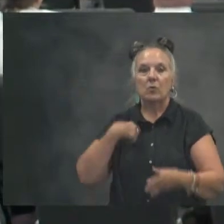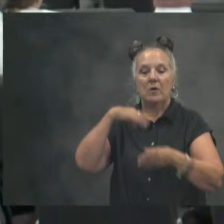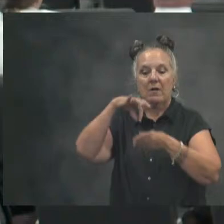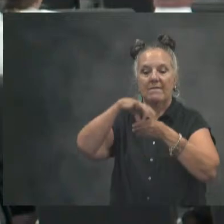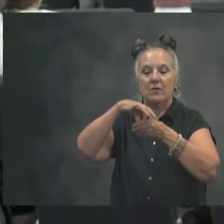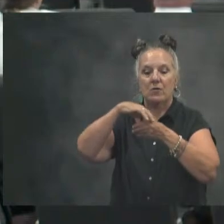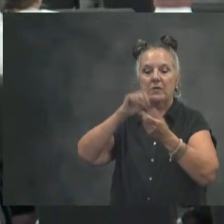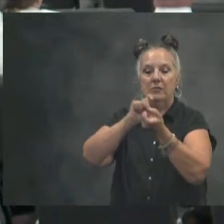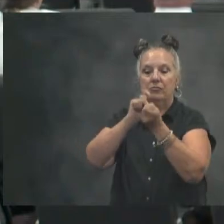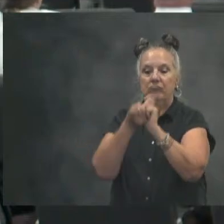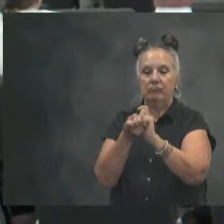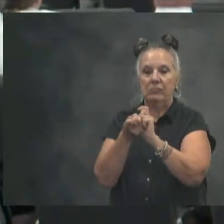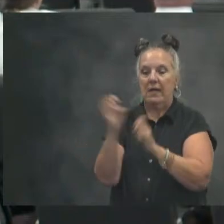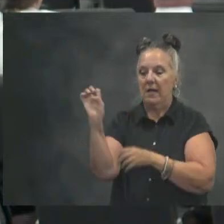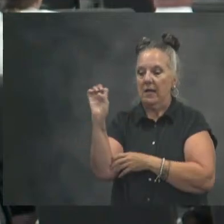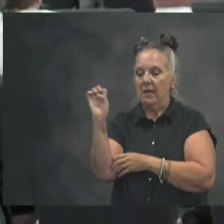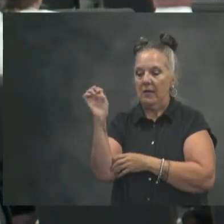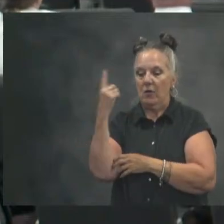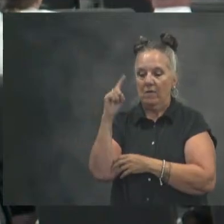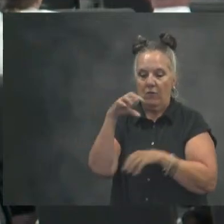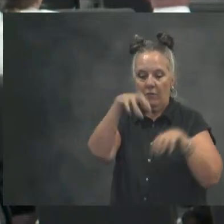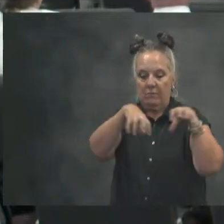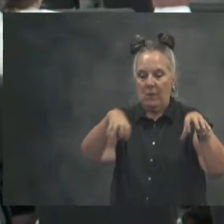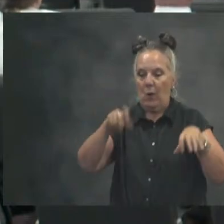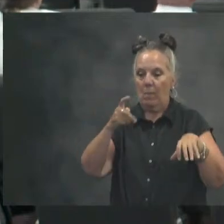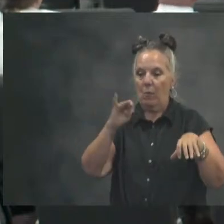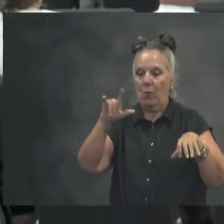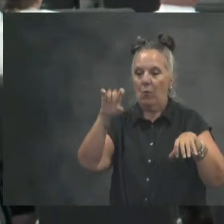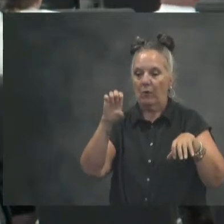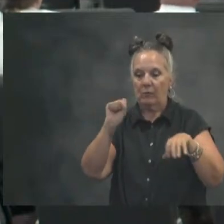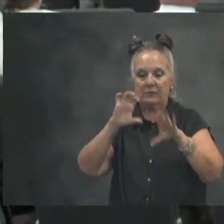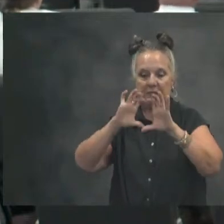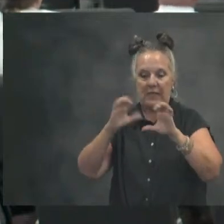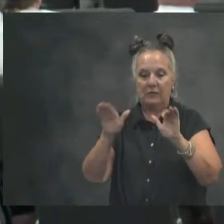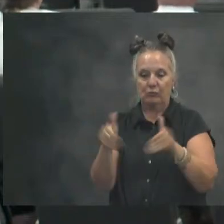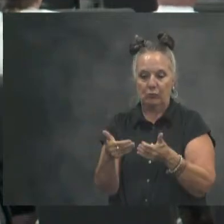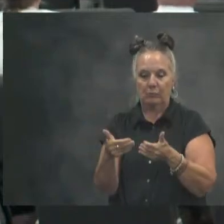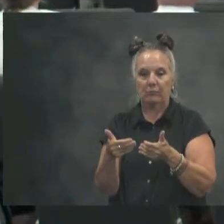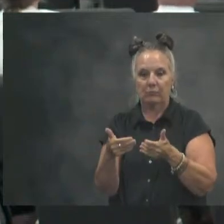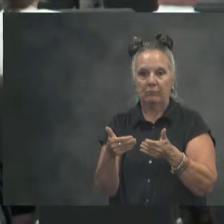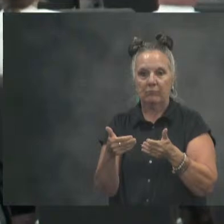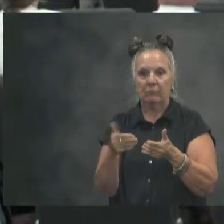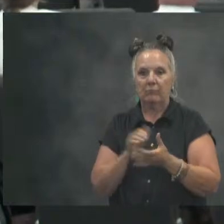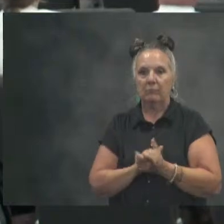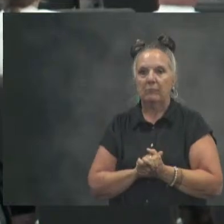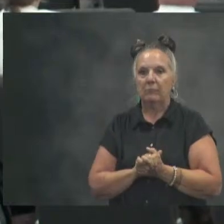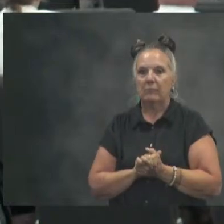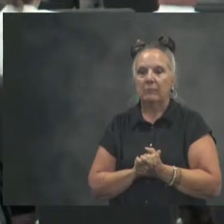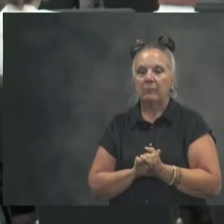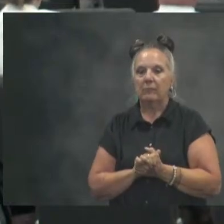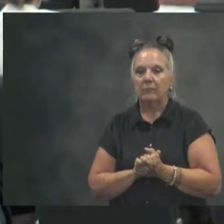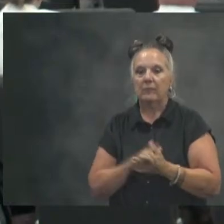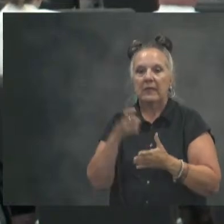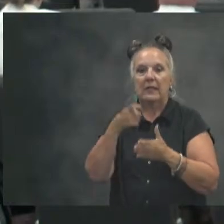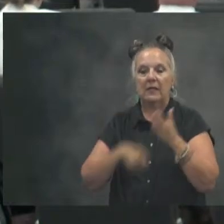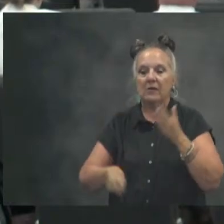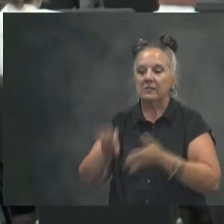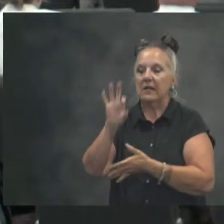ratify the emergency procurement for portable classroom improvements at Pangbourne and Emma K. Dowd Elementary School at a cost